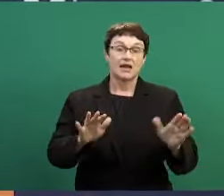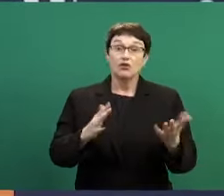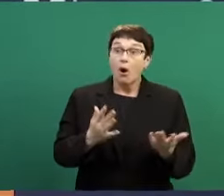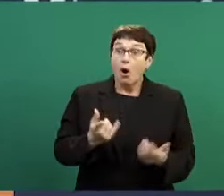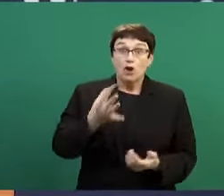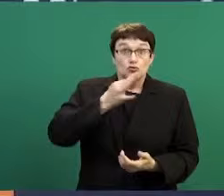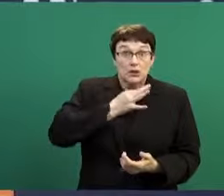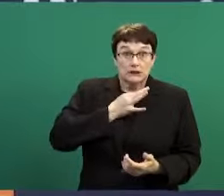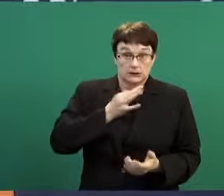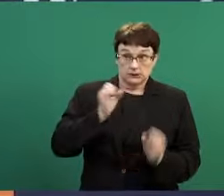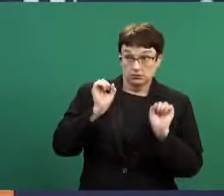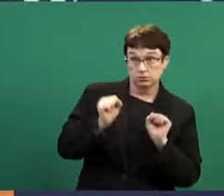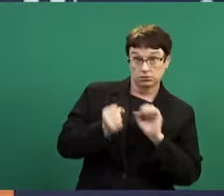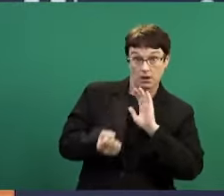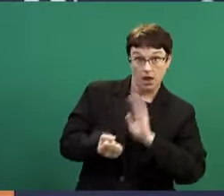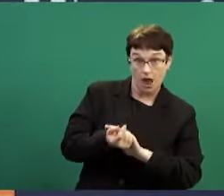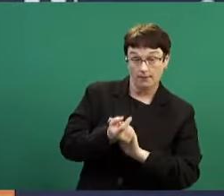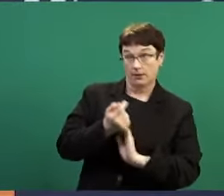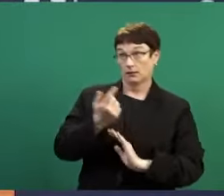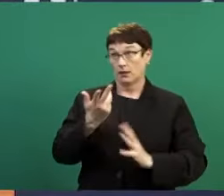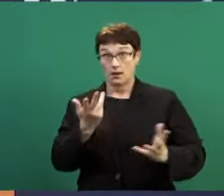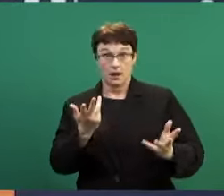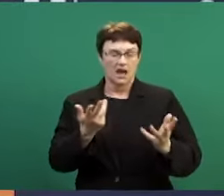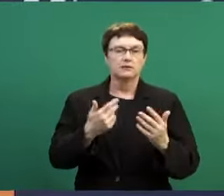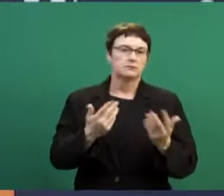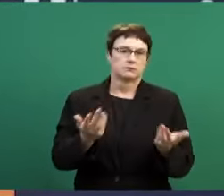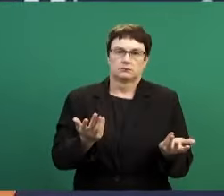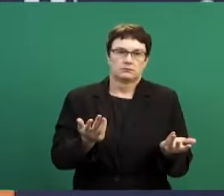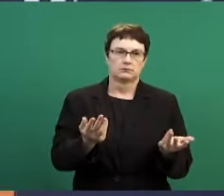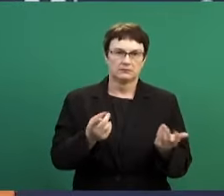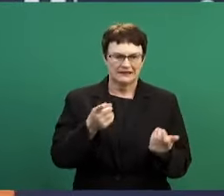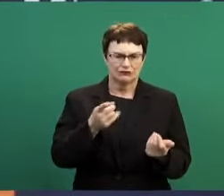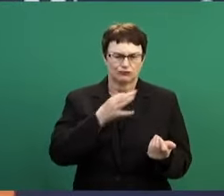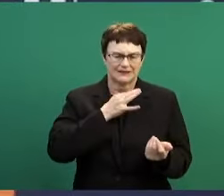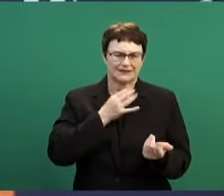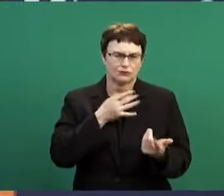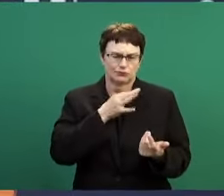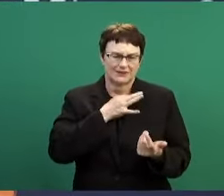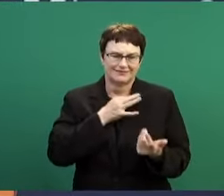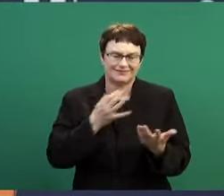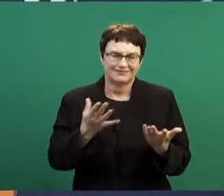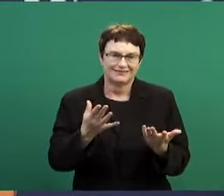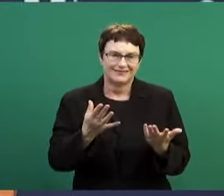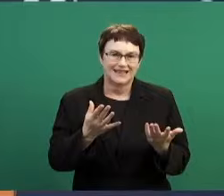materializing. Do we think that there are risks that it could breach the